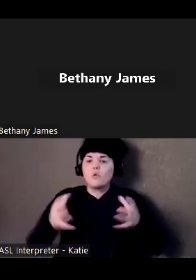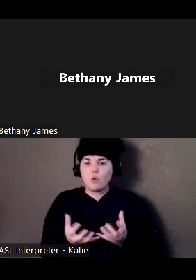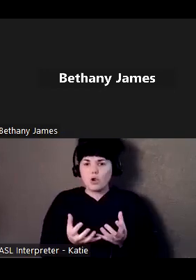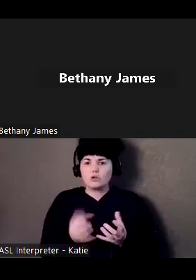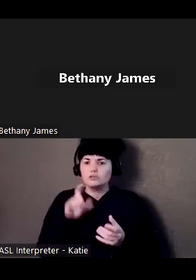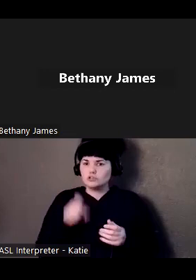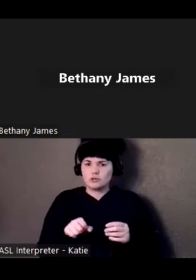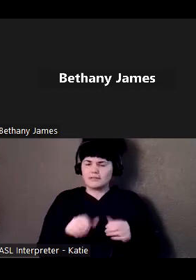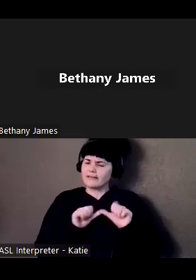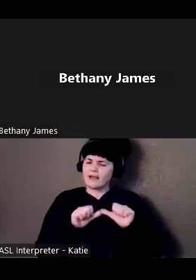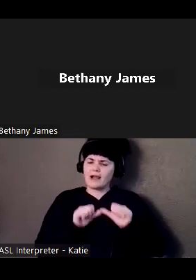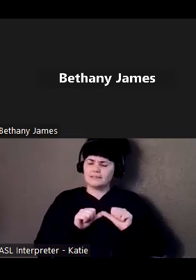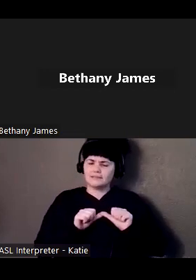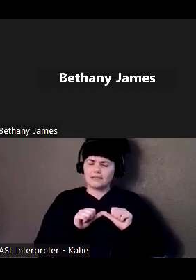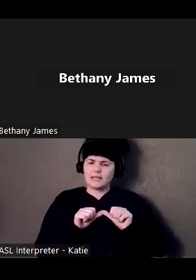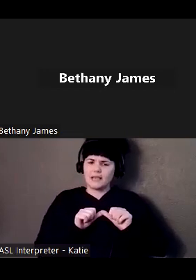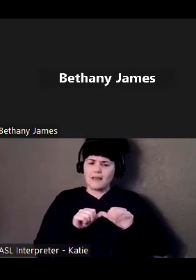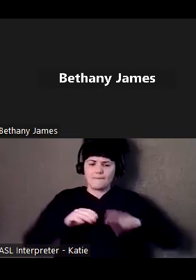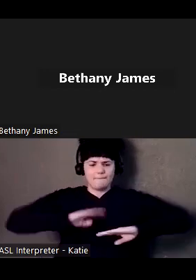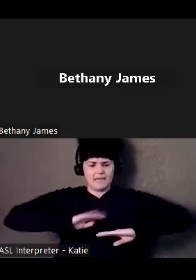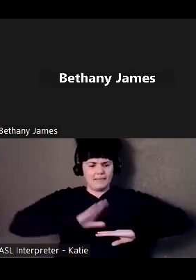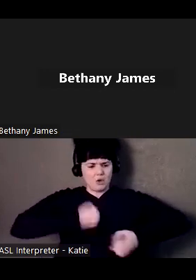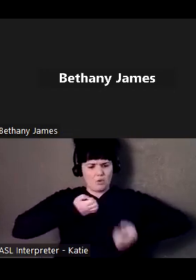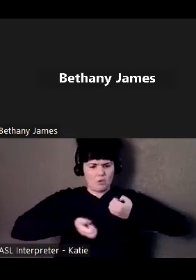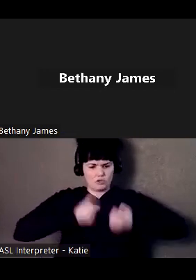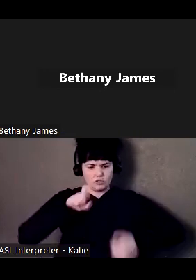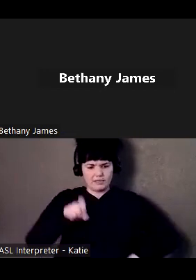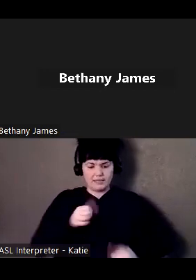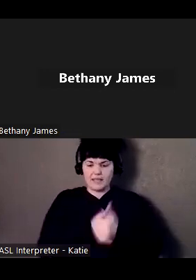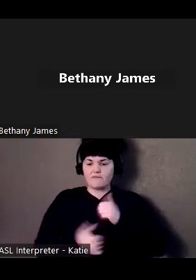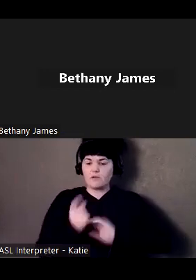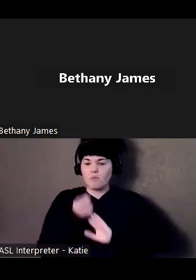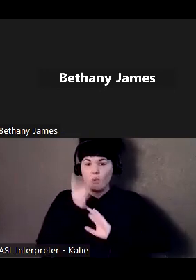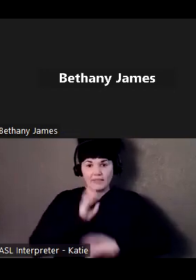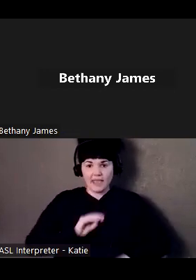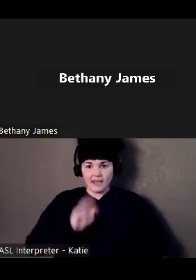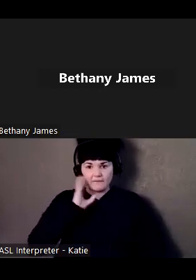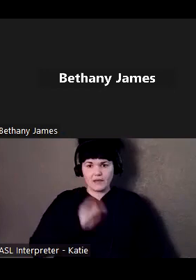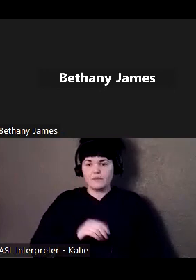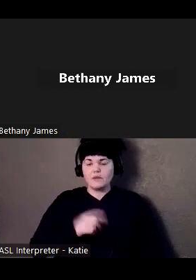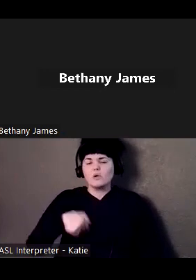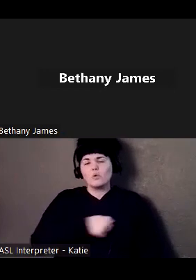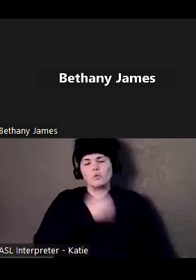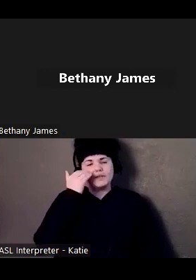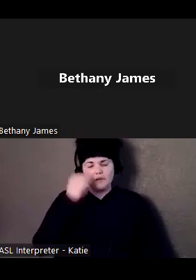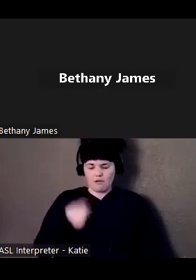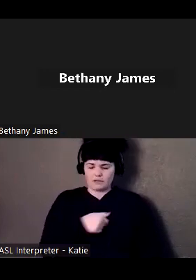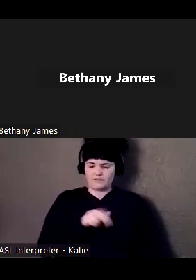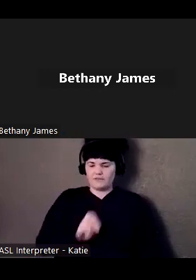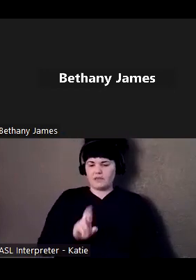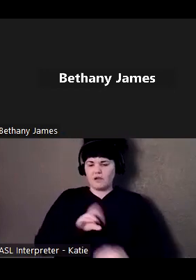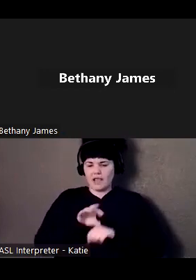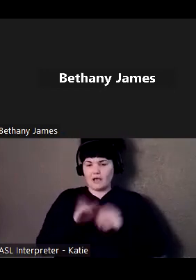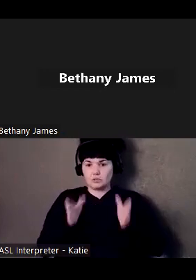constantly meet their emotional needs every moment they have them. And what we know as VR counselors is we are preparing